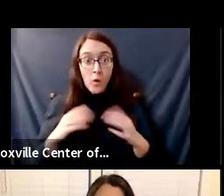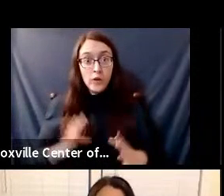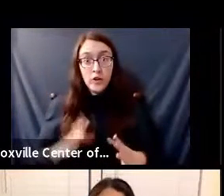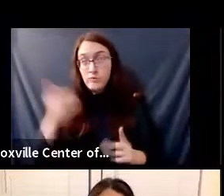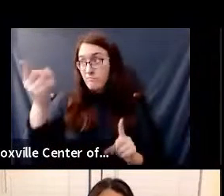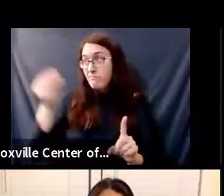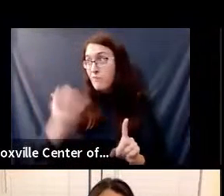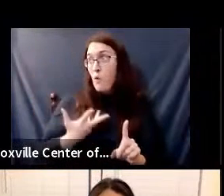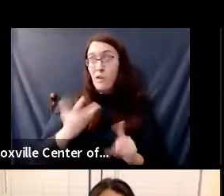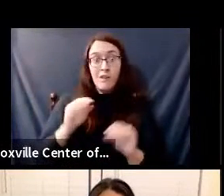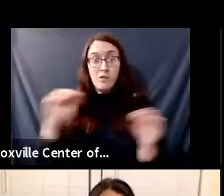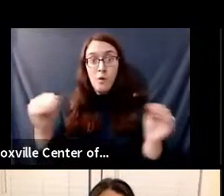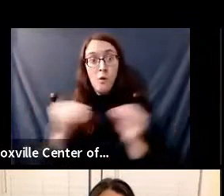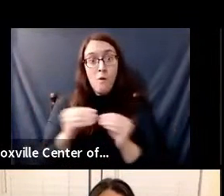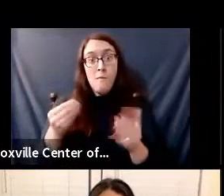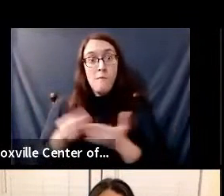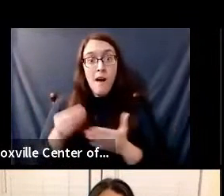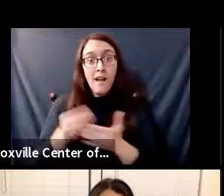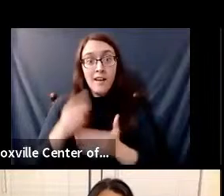for Knox County